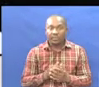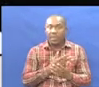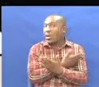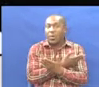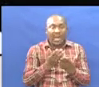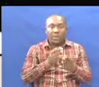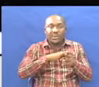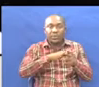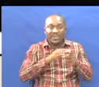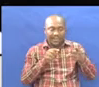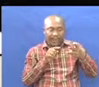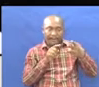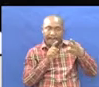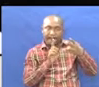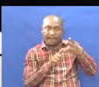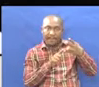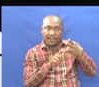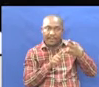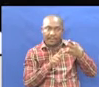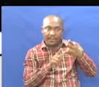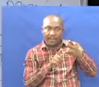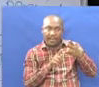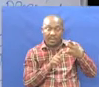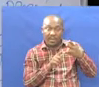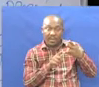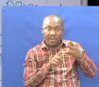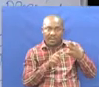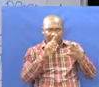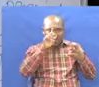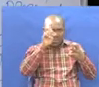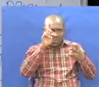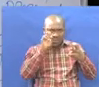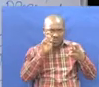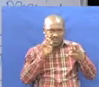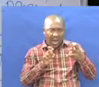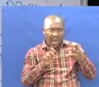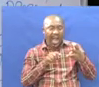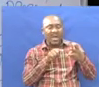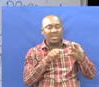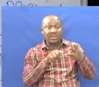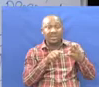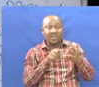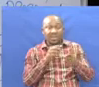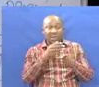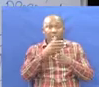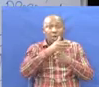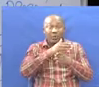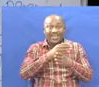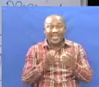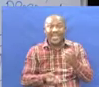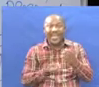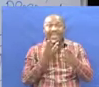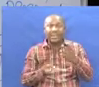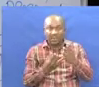not using thermodecomposition of potassium chlorate. Why? This method involves heat, which may endanger